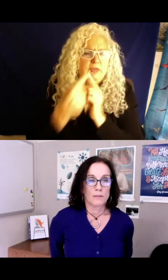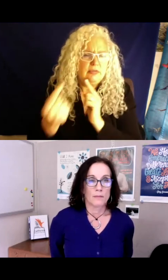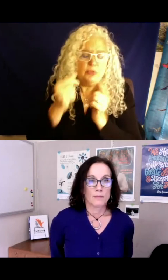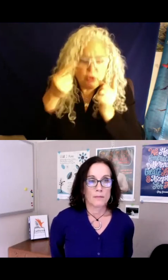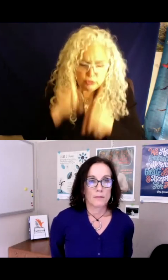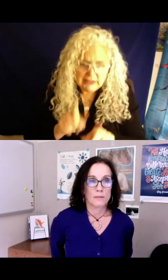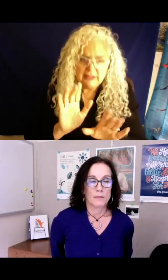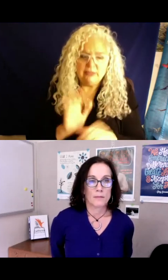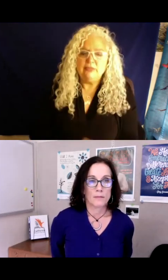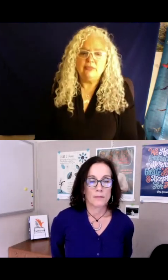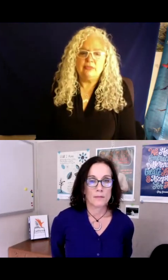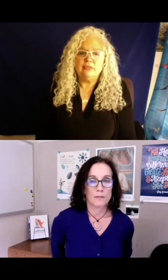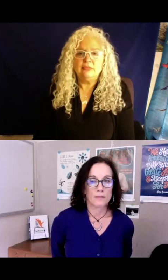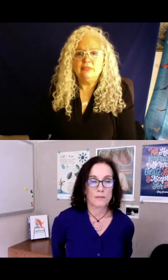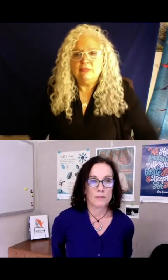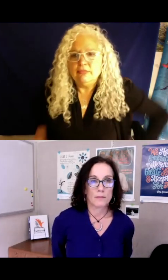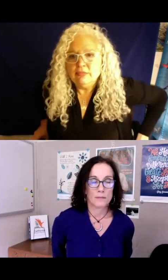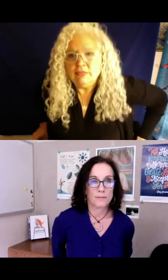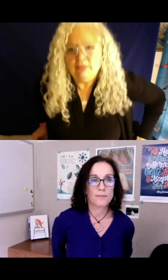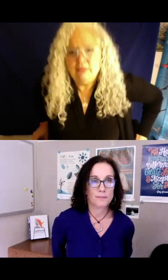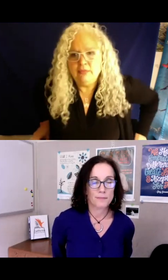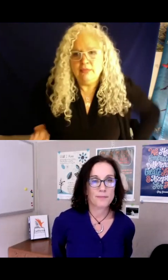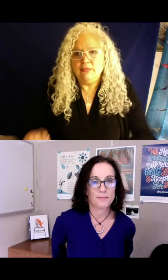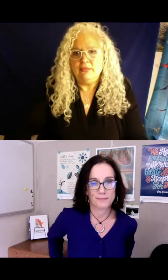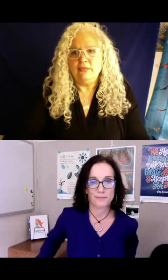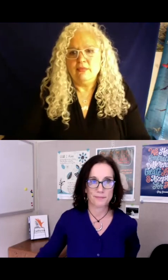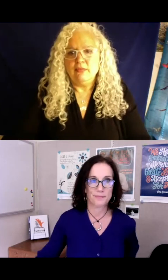do not have to sign if you don't agree.